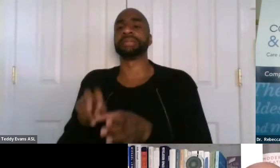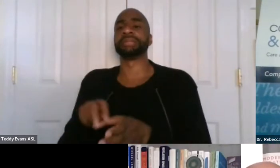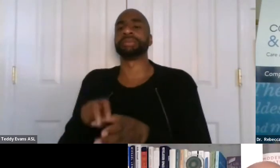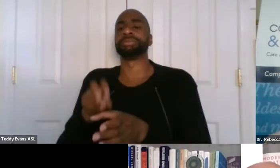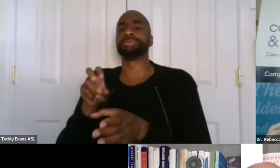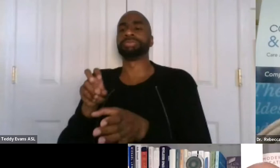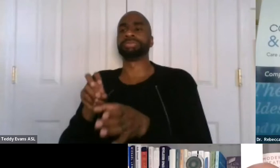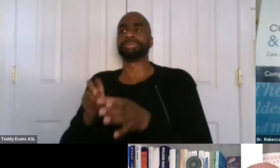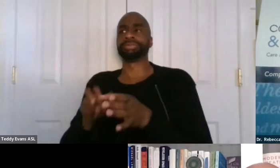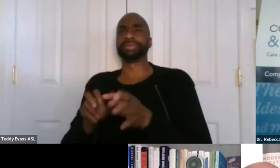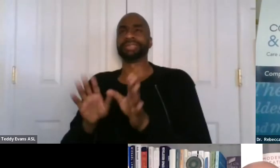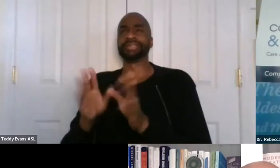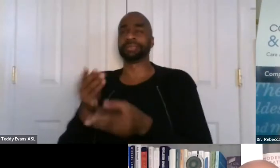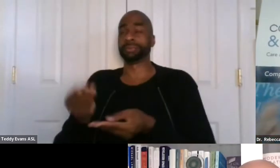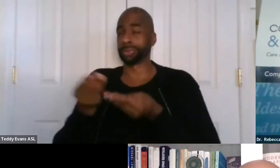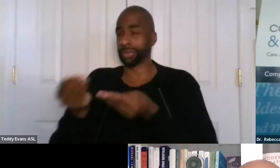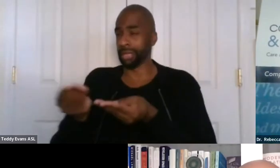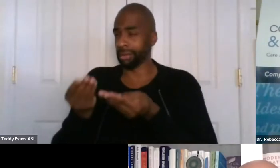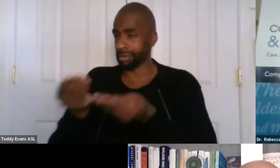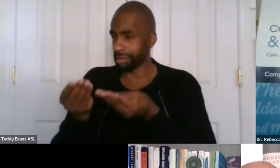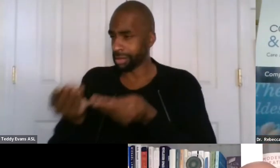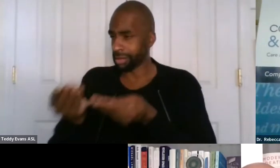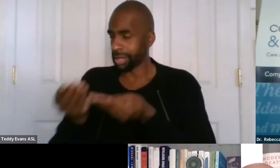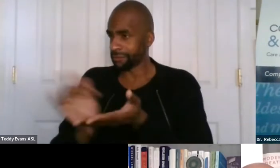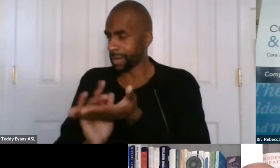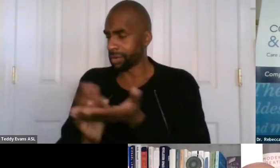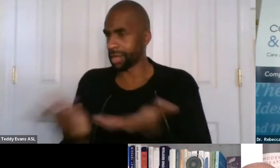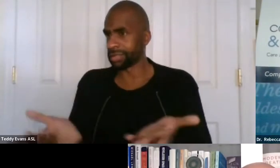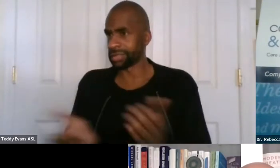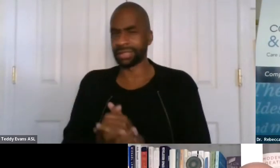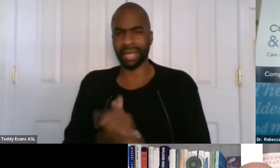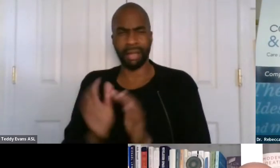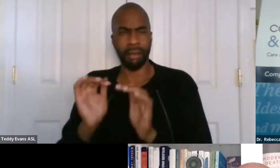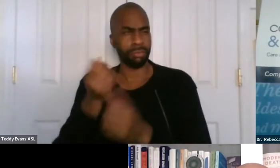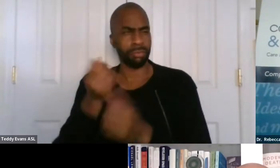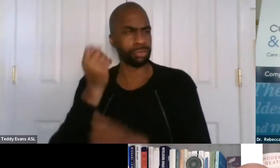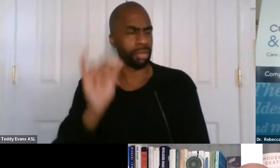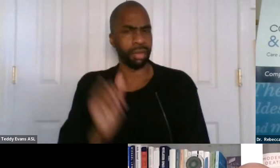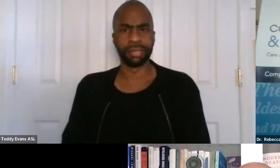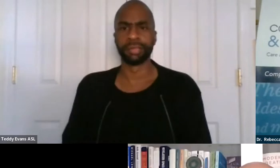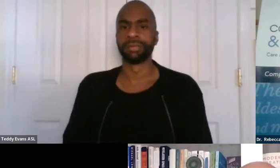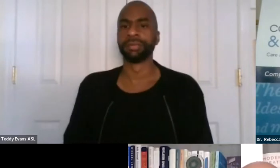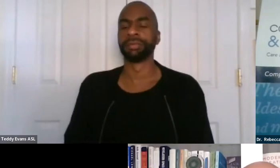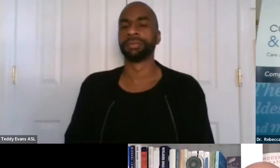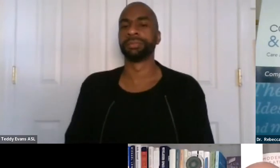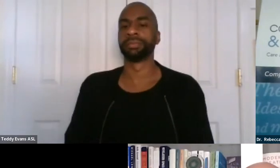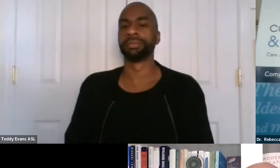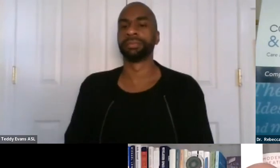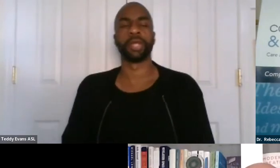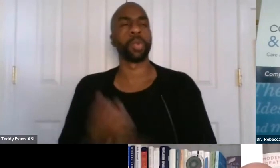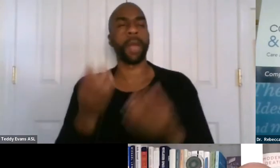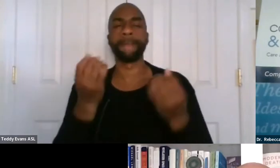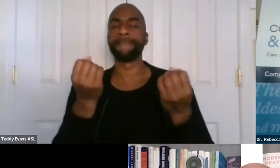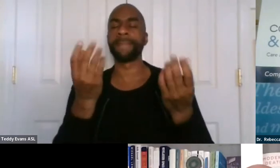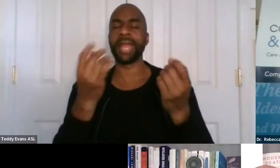much medication. And how do you make sense of that? There's so many paradoxes in our healthcare system.